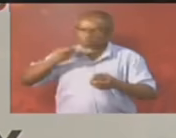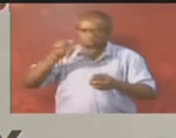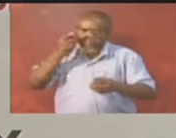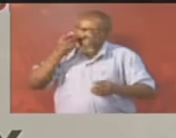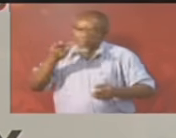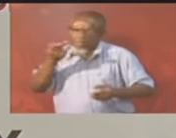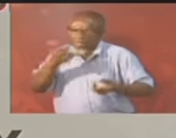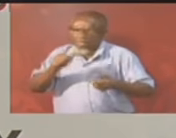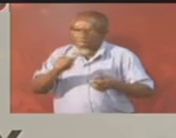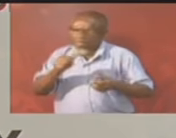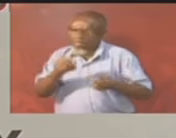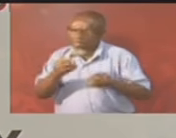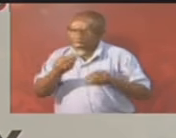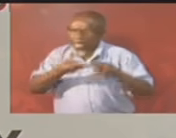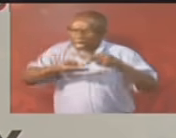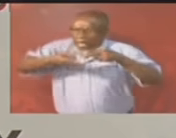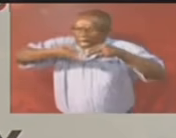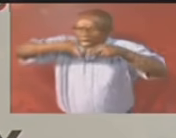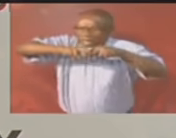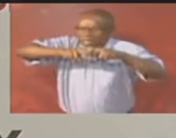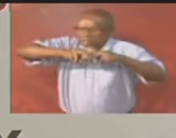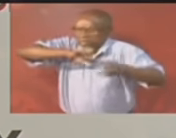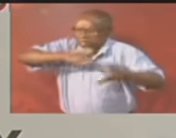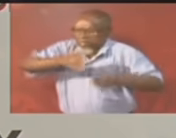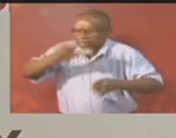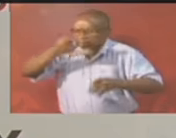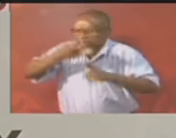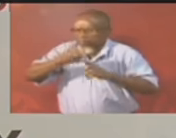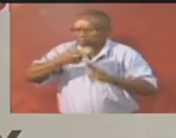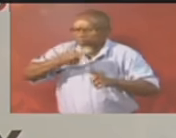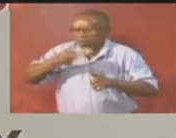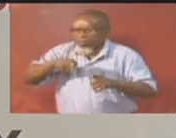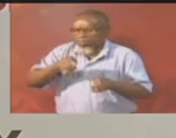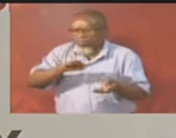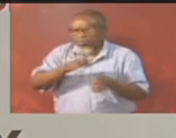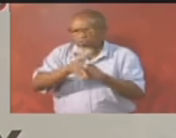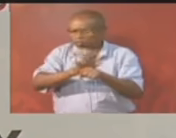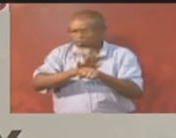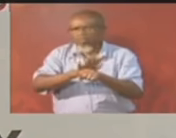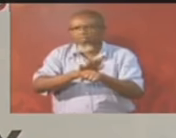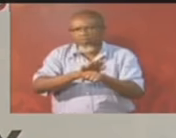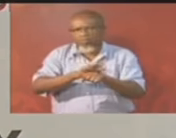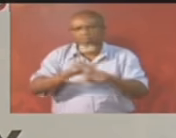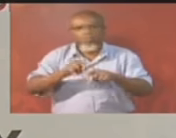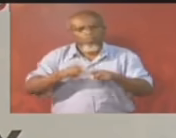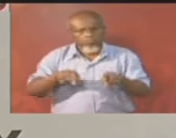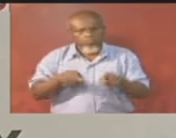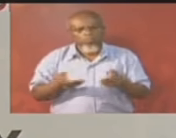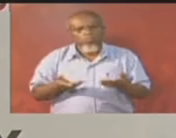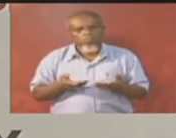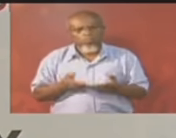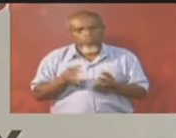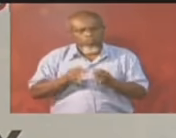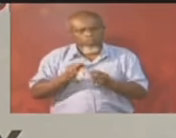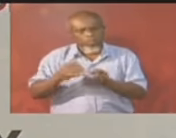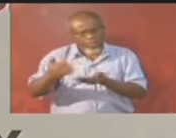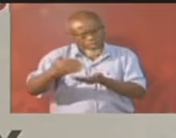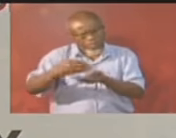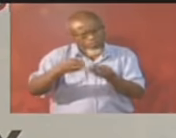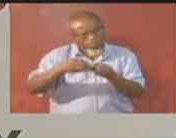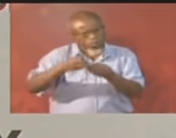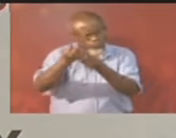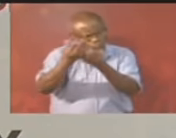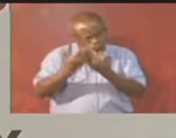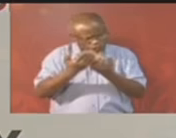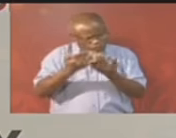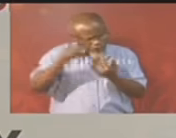any excesses in the overall rates of mortality for the population. As we get the remainder of the data for this year, we'll be able